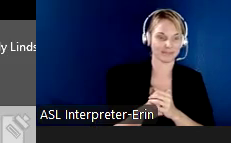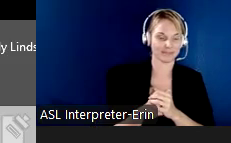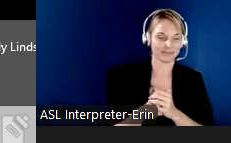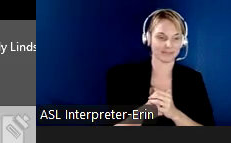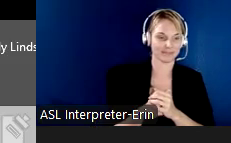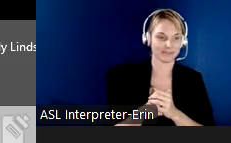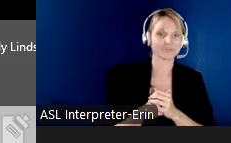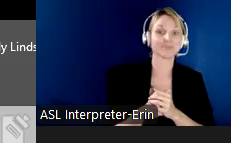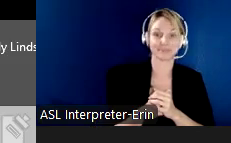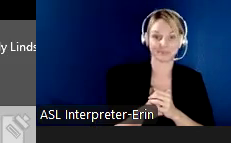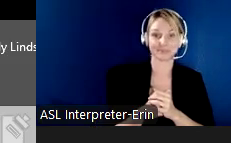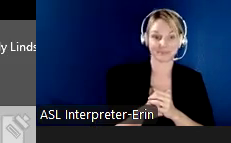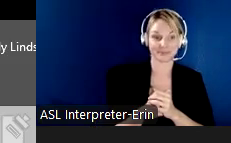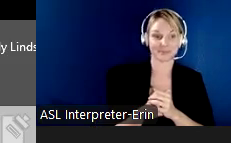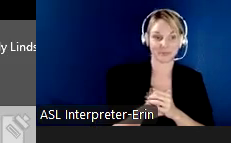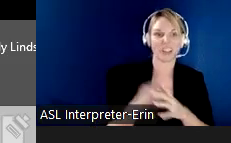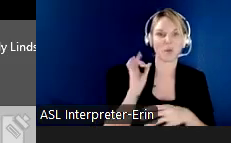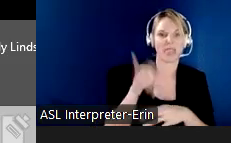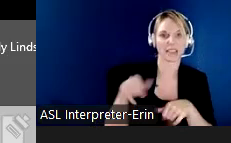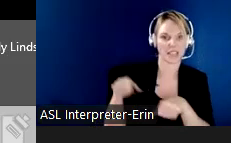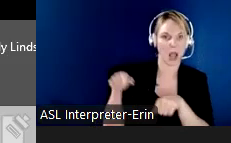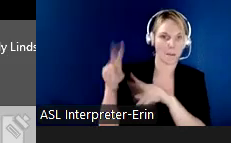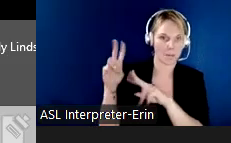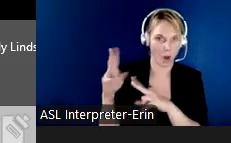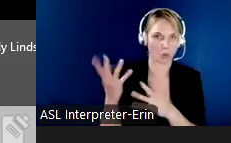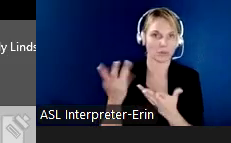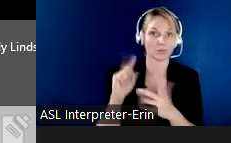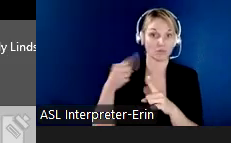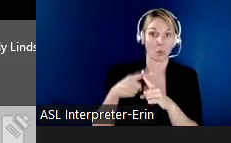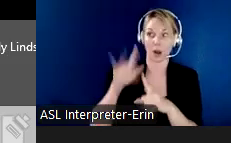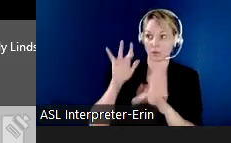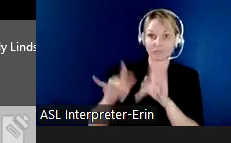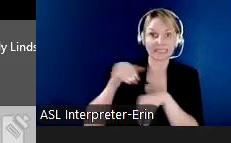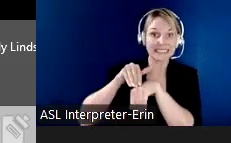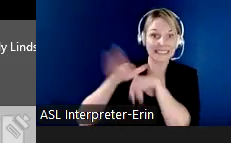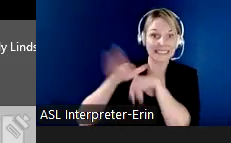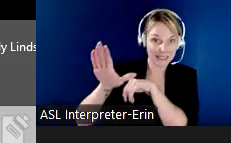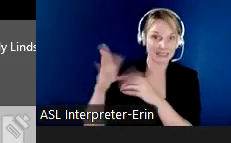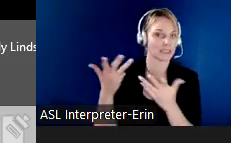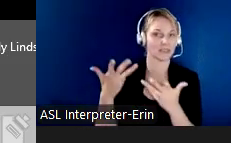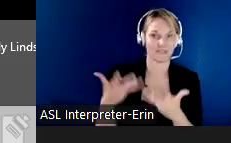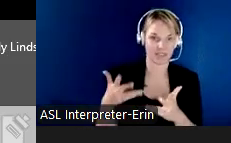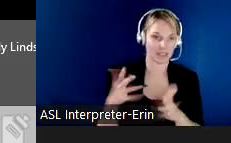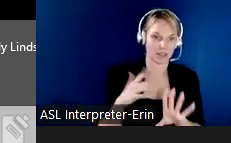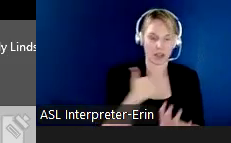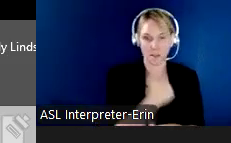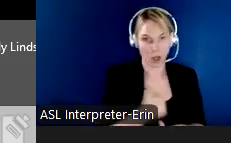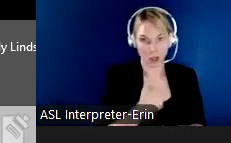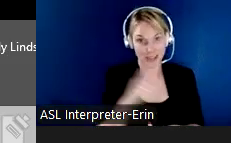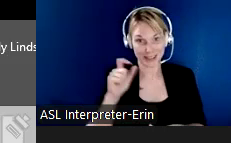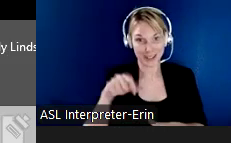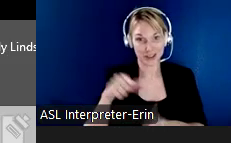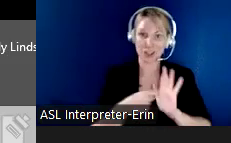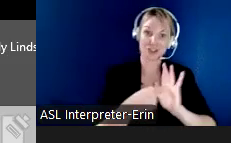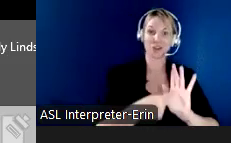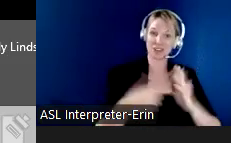All right, so that is the upload. So once you've hit send to upload the file, once you have all of that filled out, I apologize, I should have shown you there is a